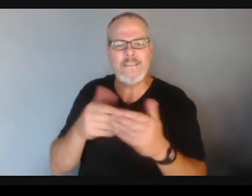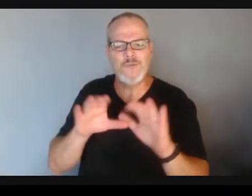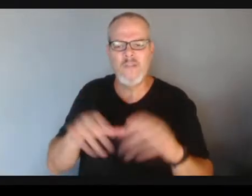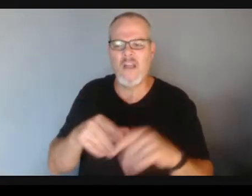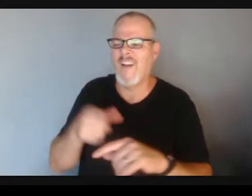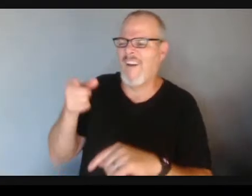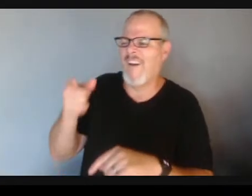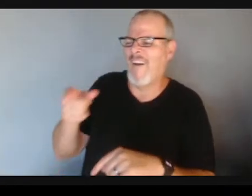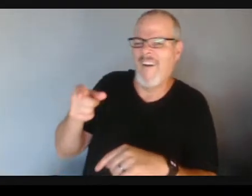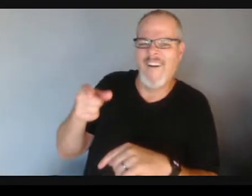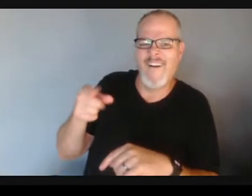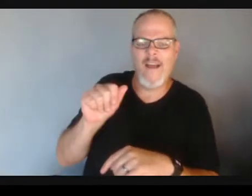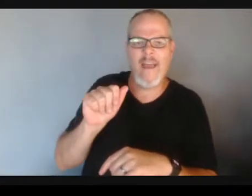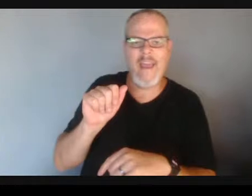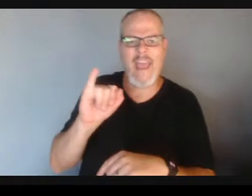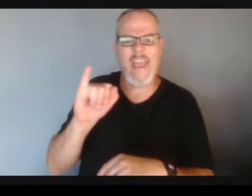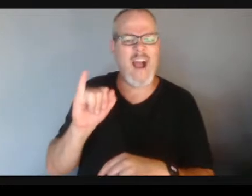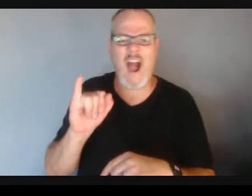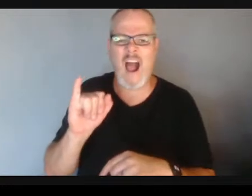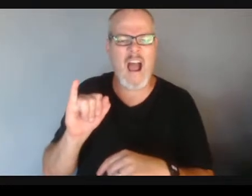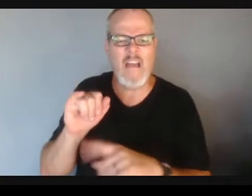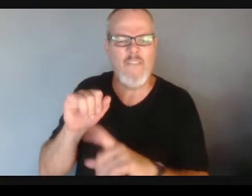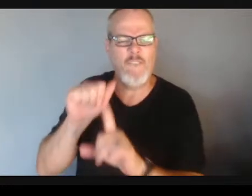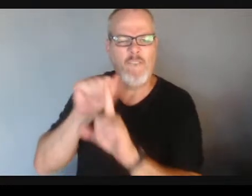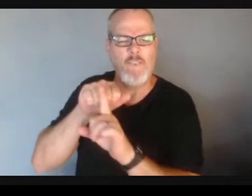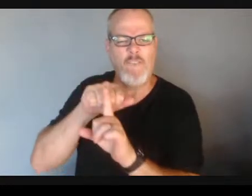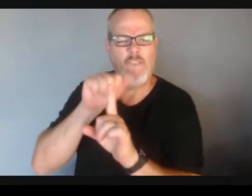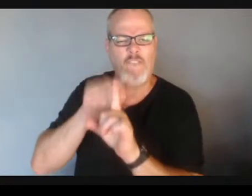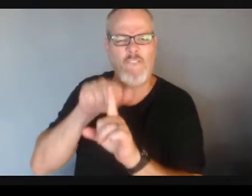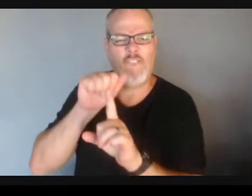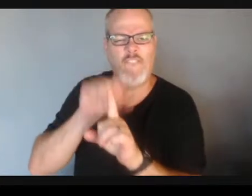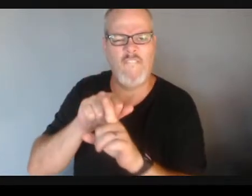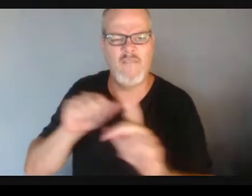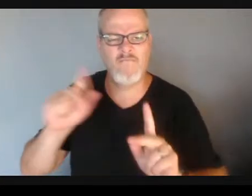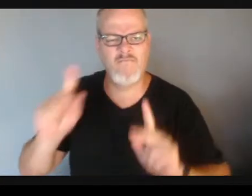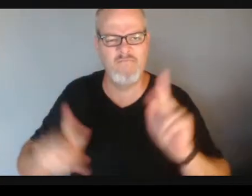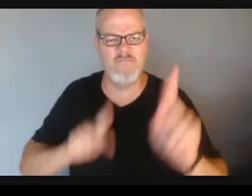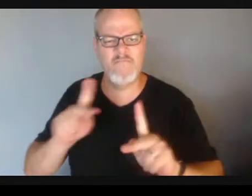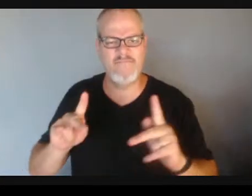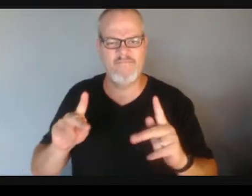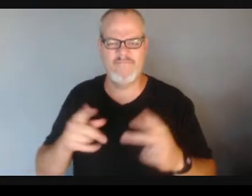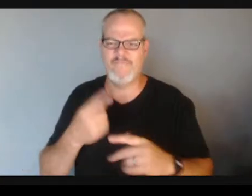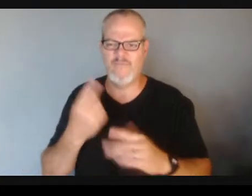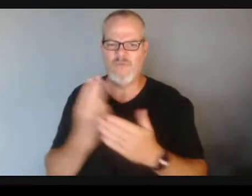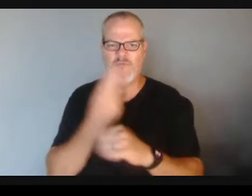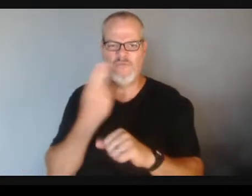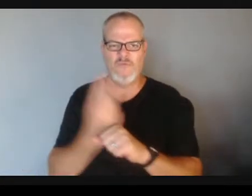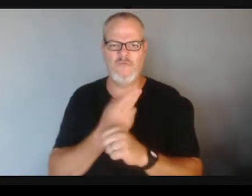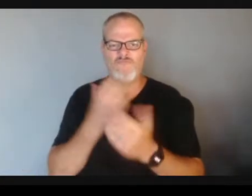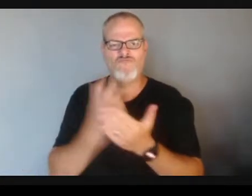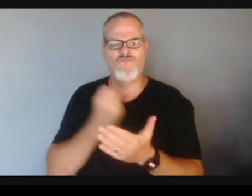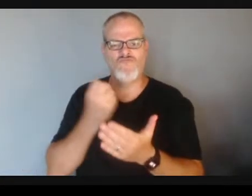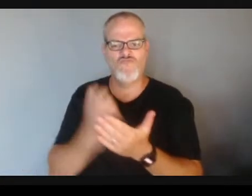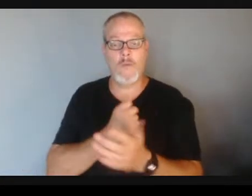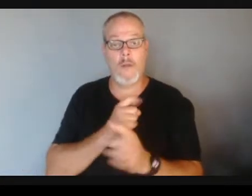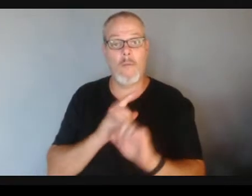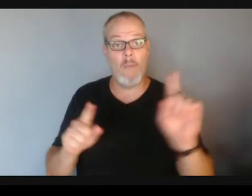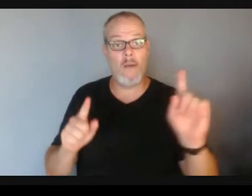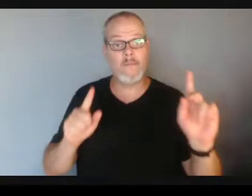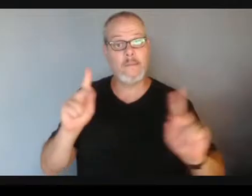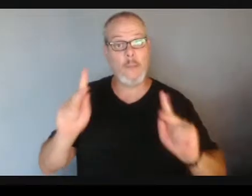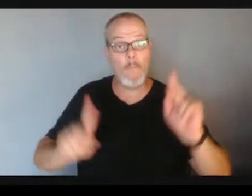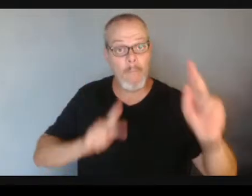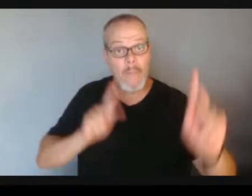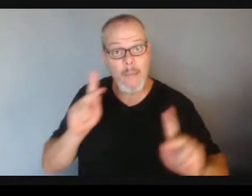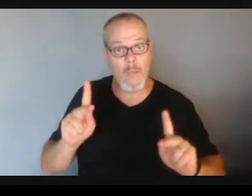the AI is doing AI things and people's abusing it. But there were issues as well with people and their